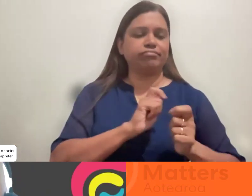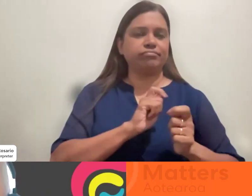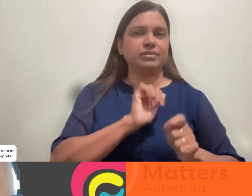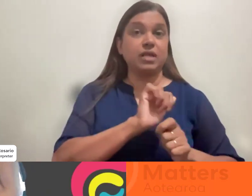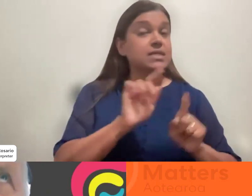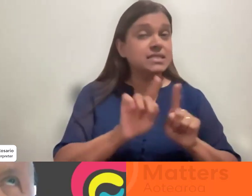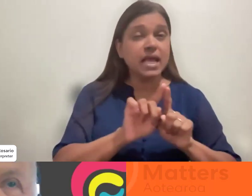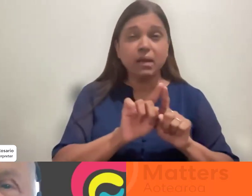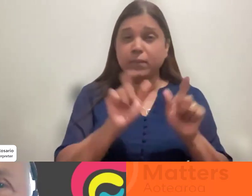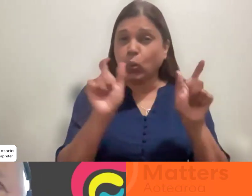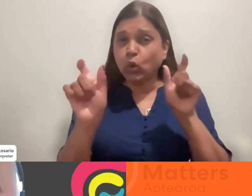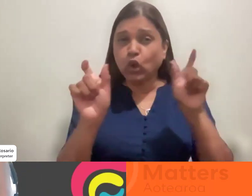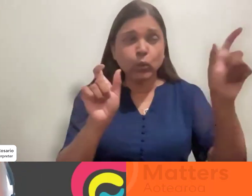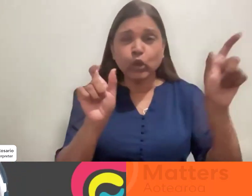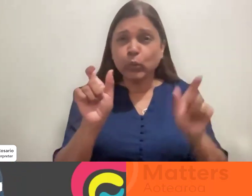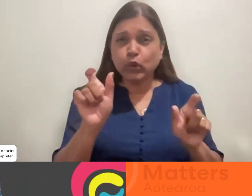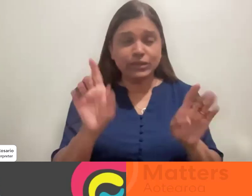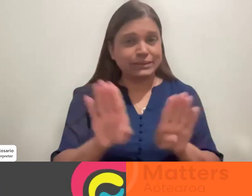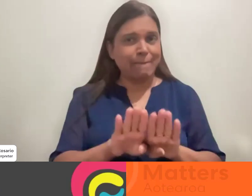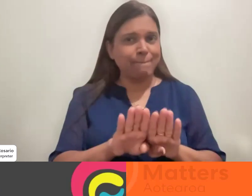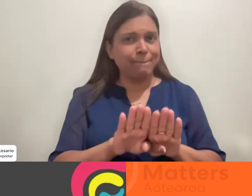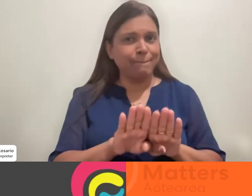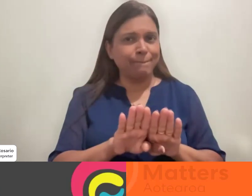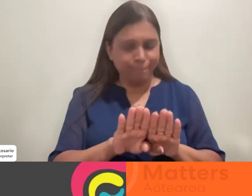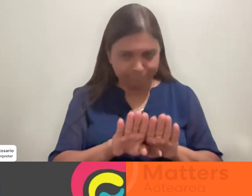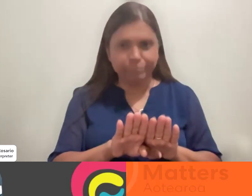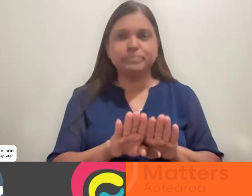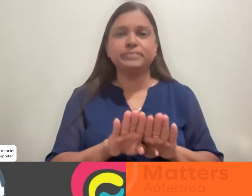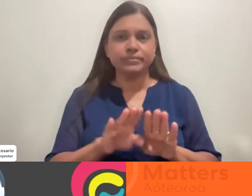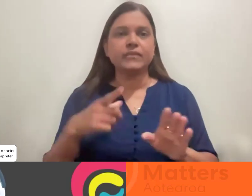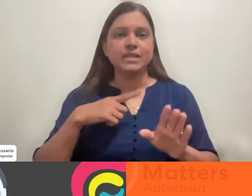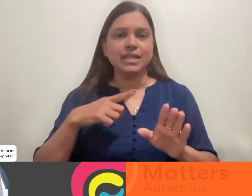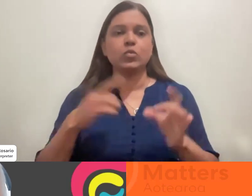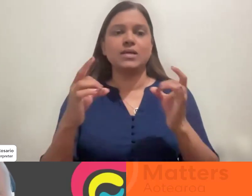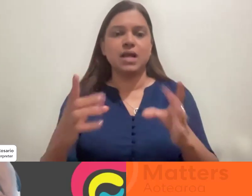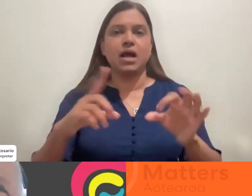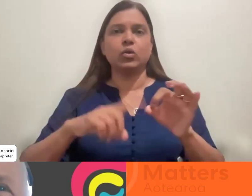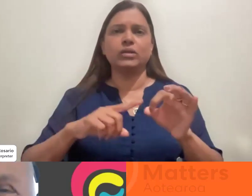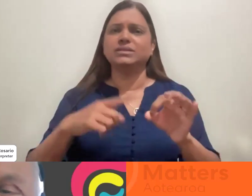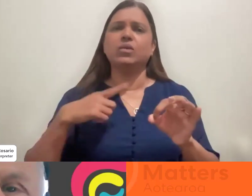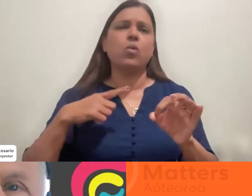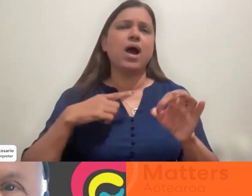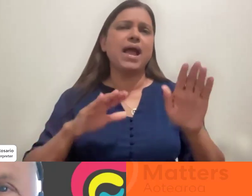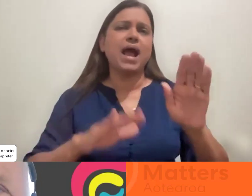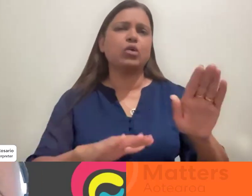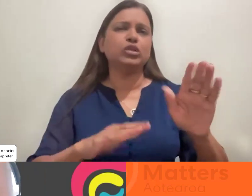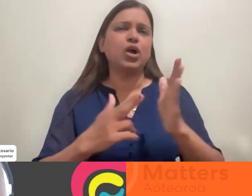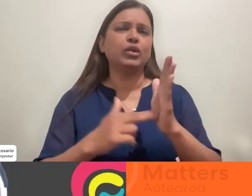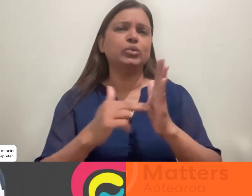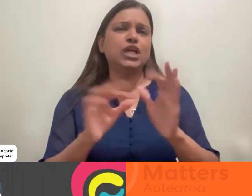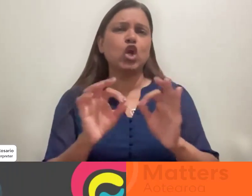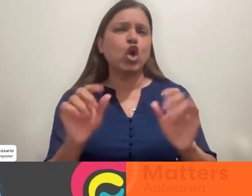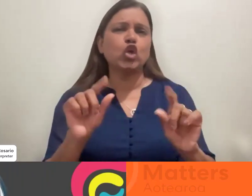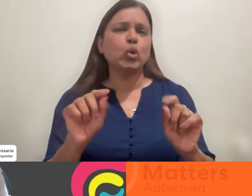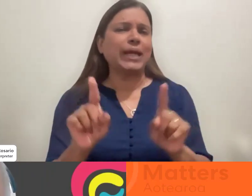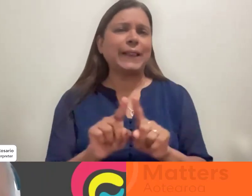it's identical. Which does beg the question, why is Aotearoa New Zealand not doing the same thing?